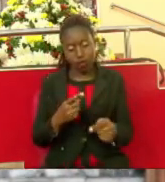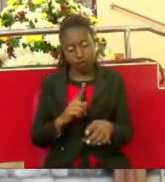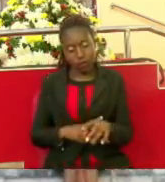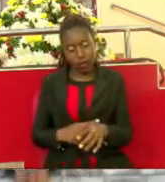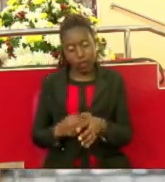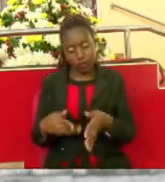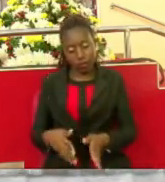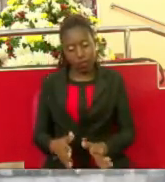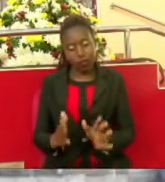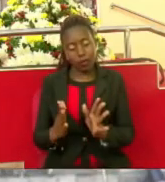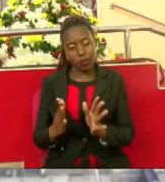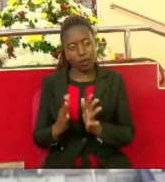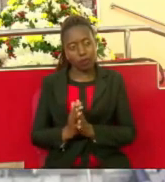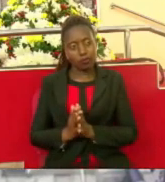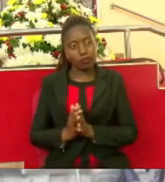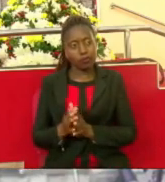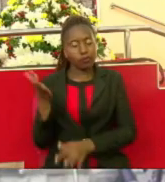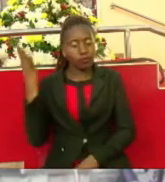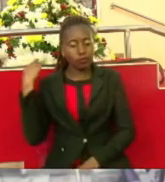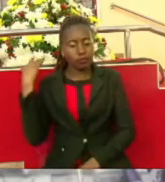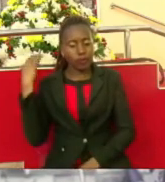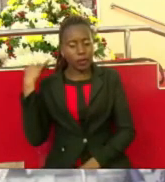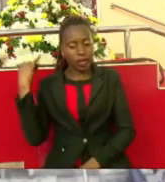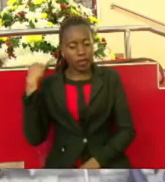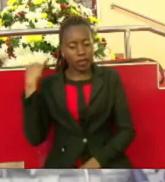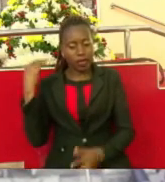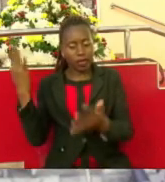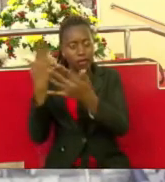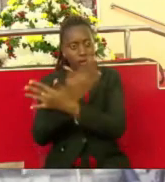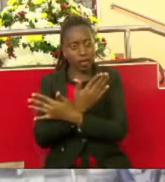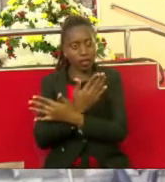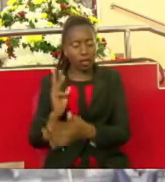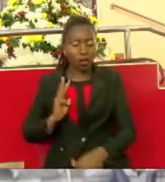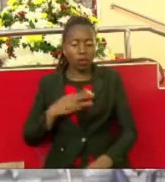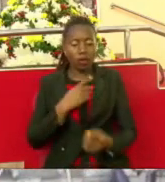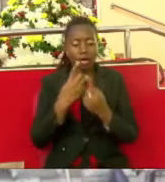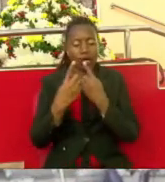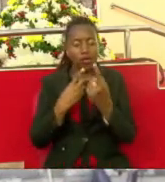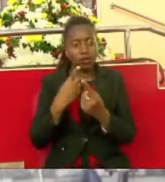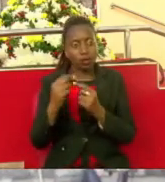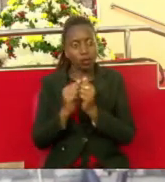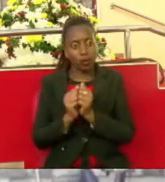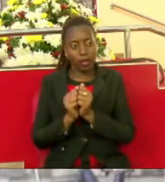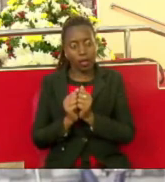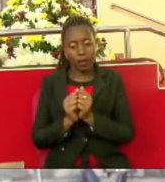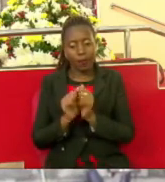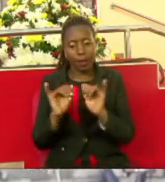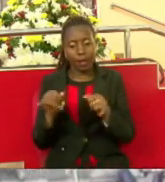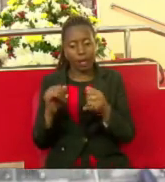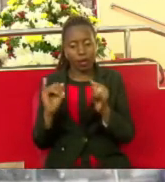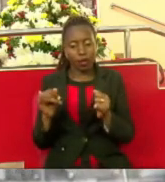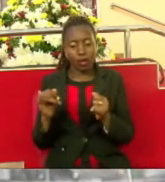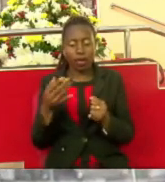Yesterday night, we were speaking to a group of young guys, newly married, 2 years to about 12 years.